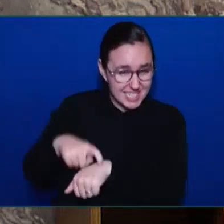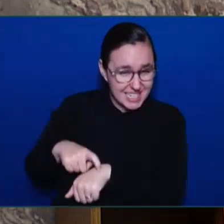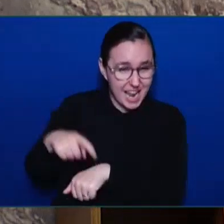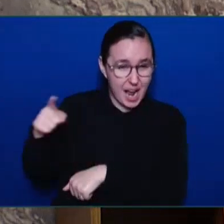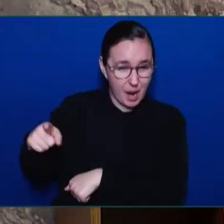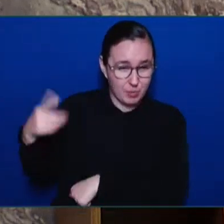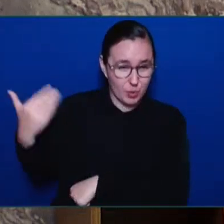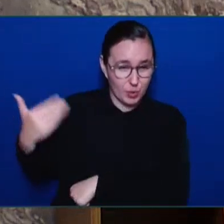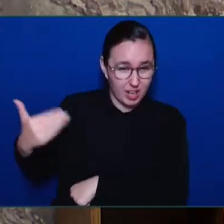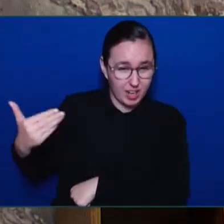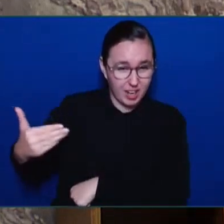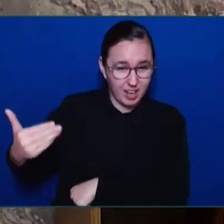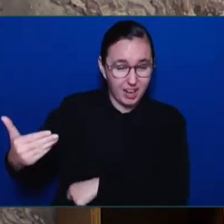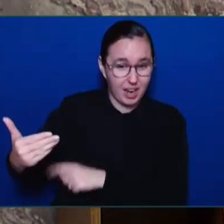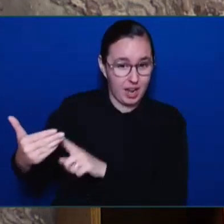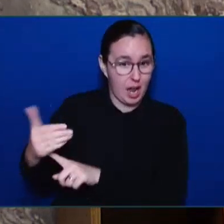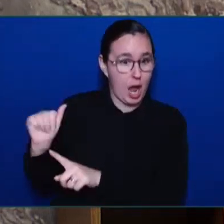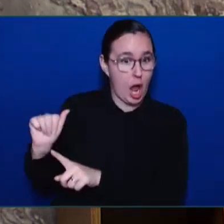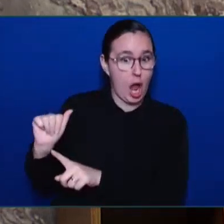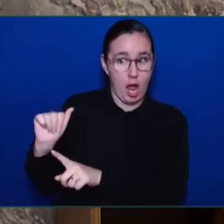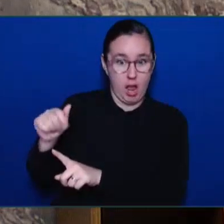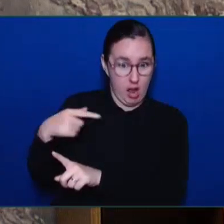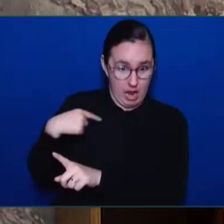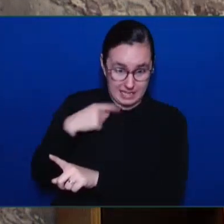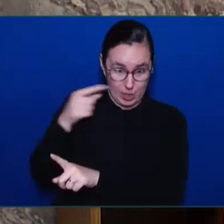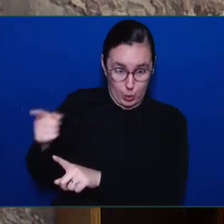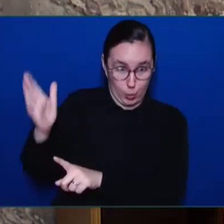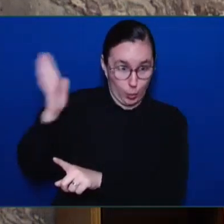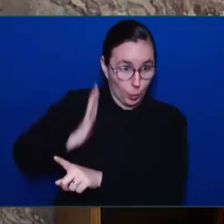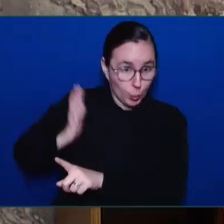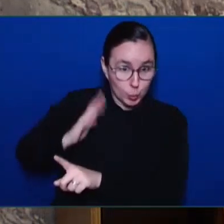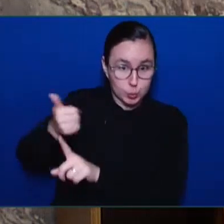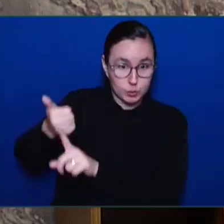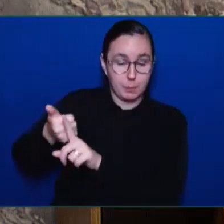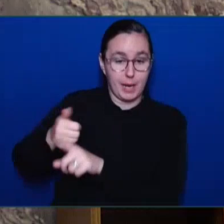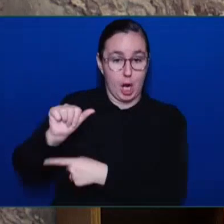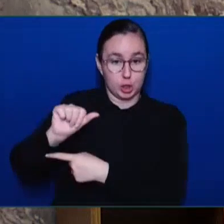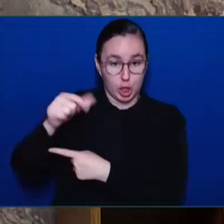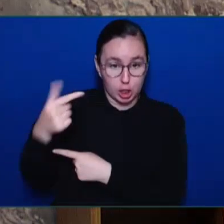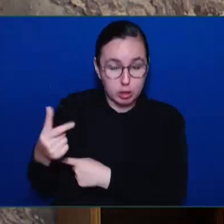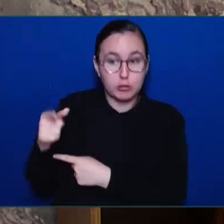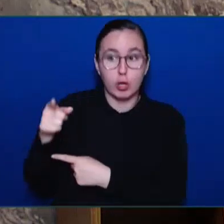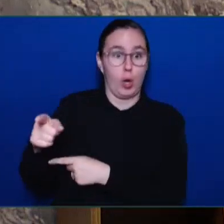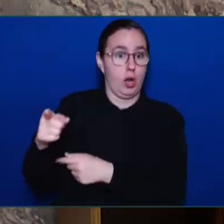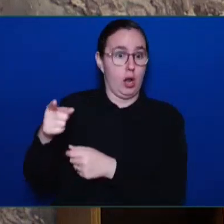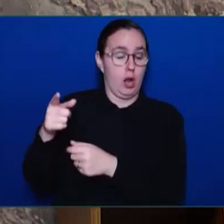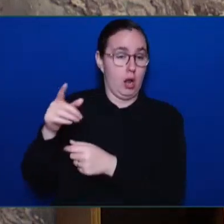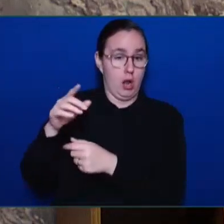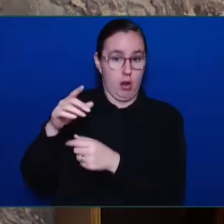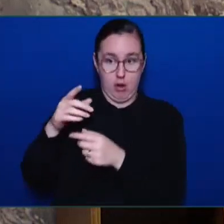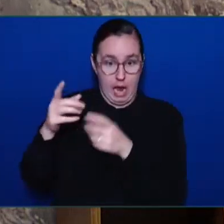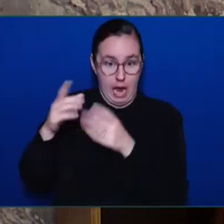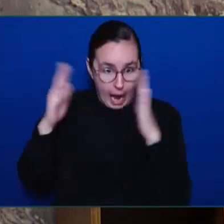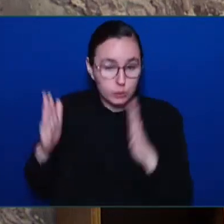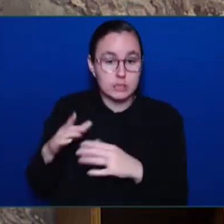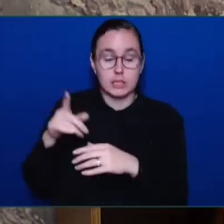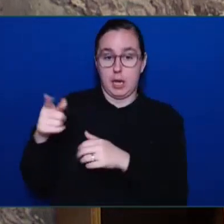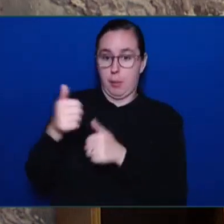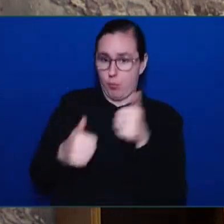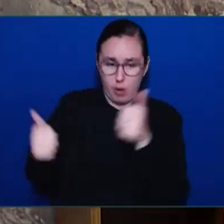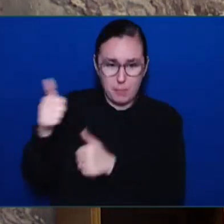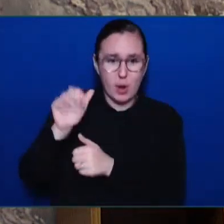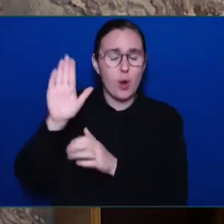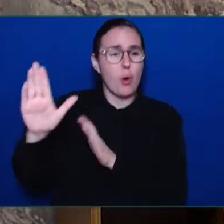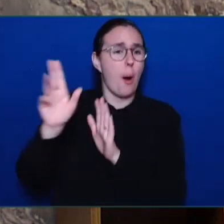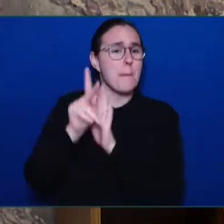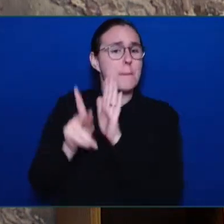or now as the Premier of British Columbia, he has consistently, through his policy choices, he has put the rights of violent offenders to reoffend